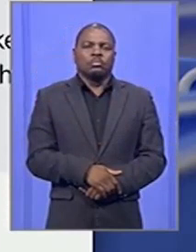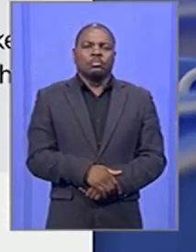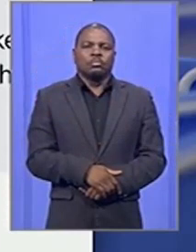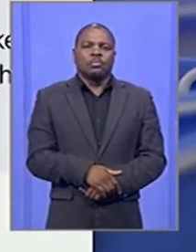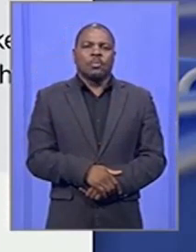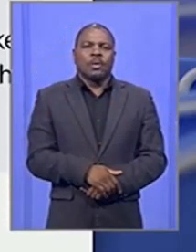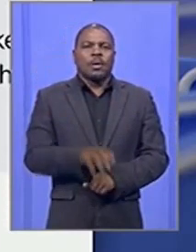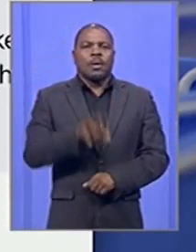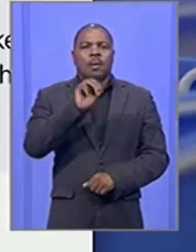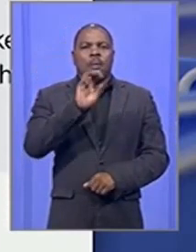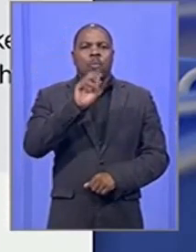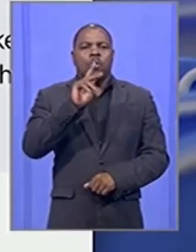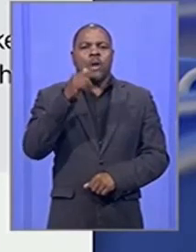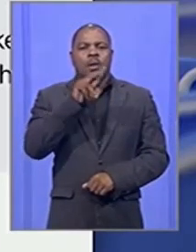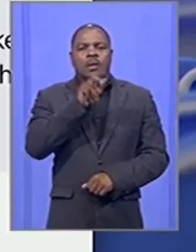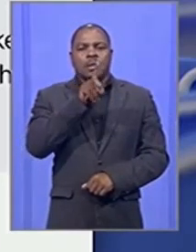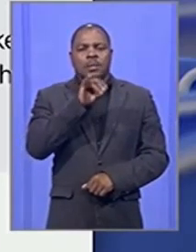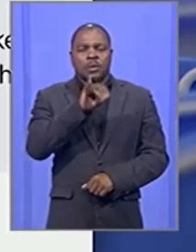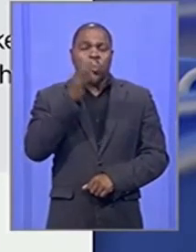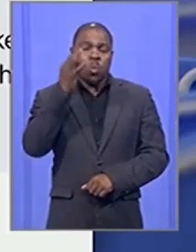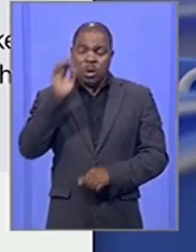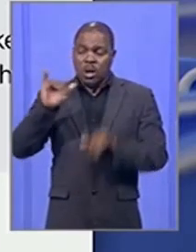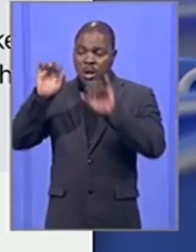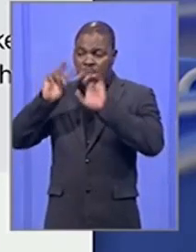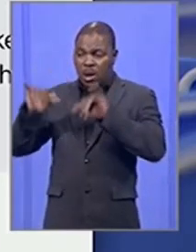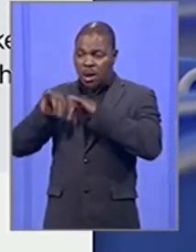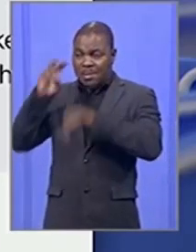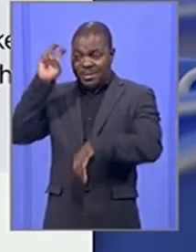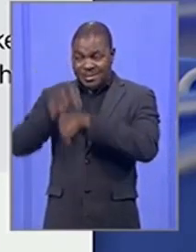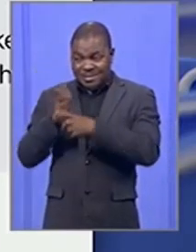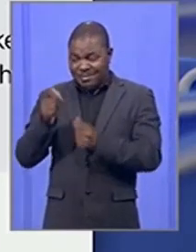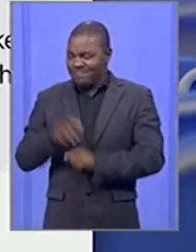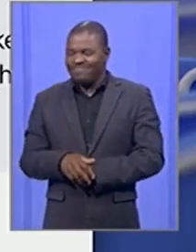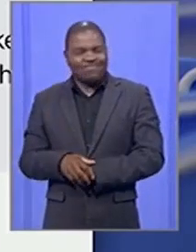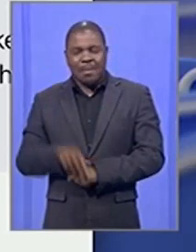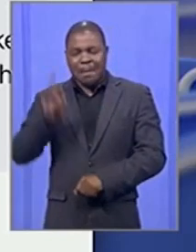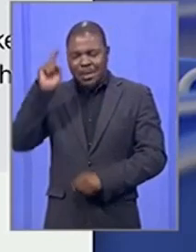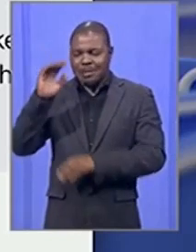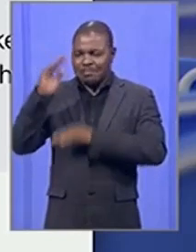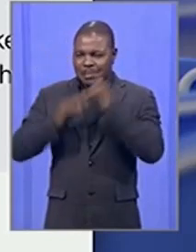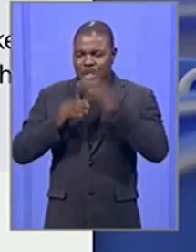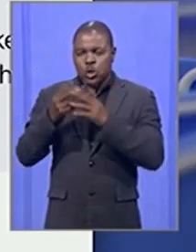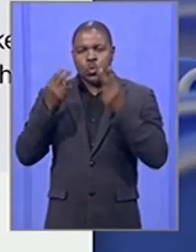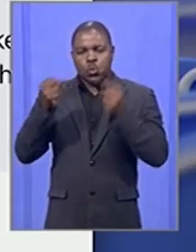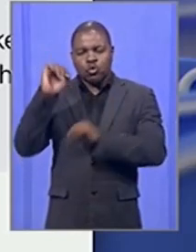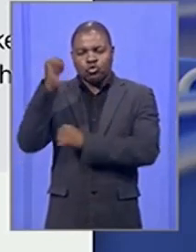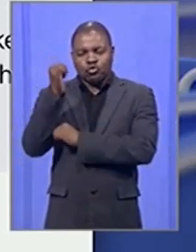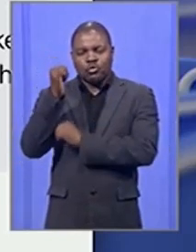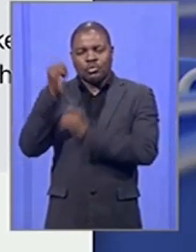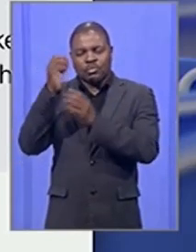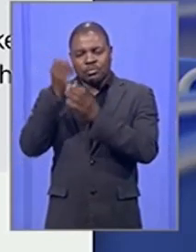DP Moganedi o re Eskom ga e tlhoke tšhelete empa e tlhoka go aga di-power station tse ntšha.